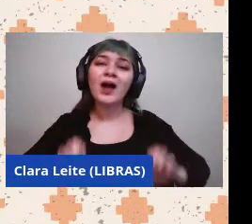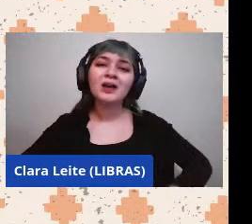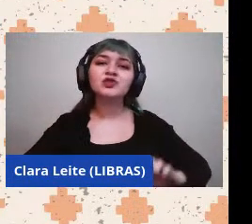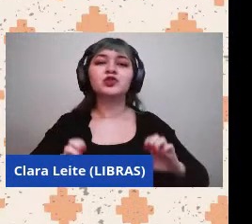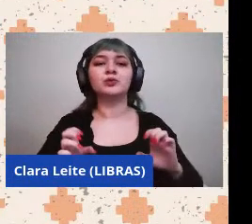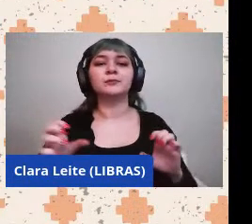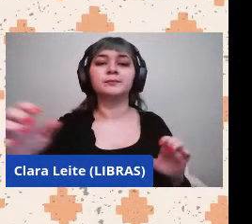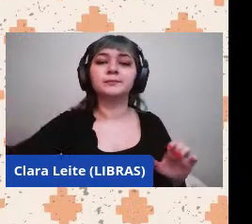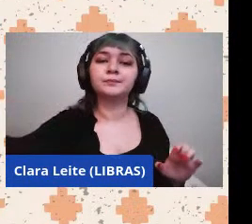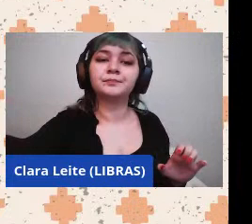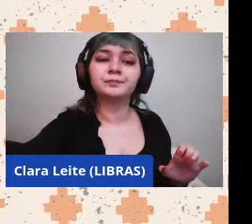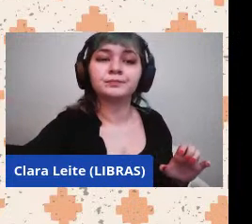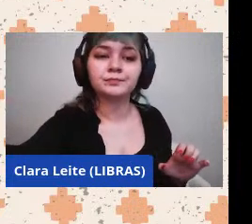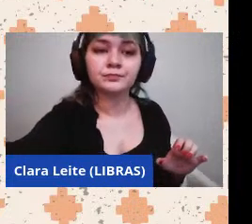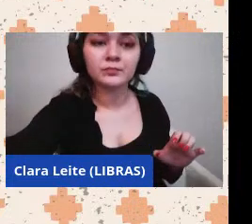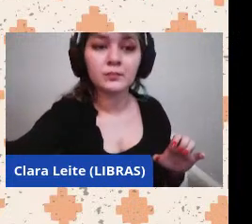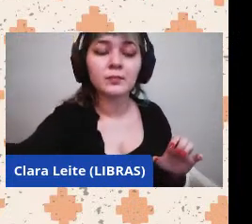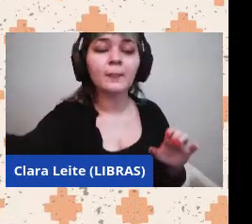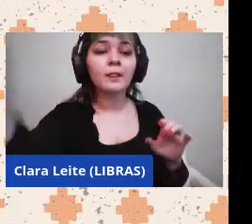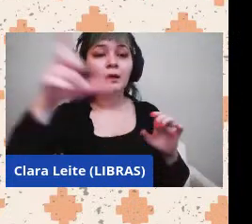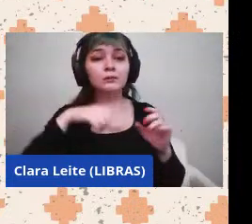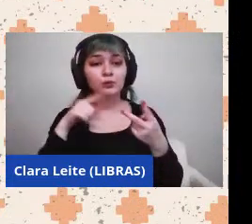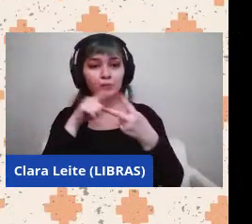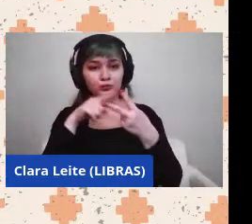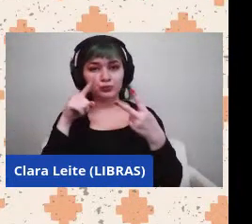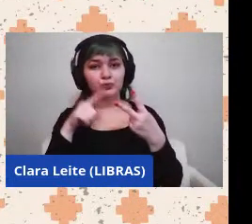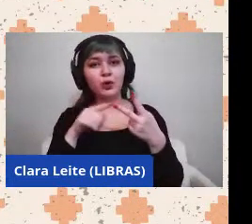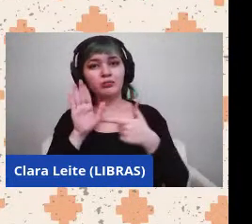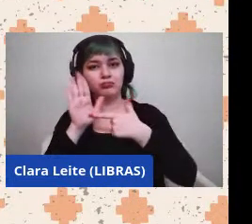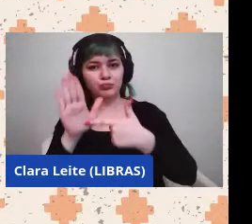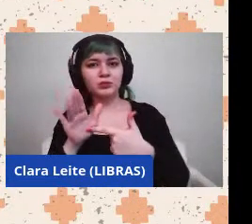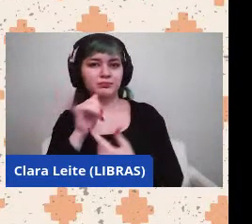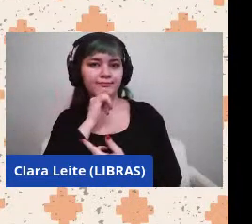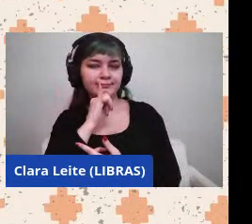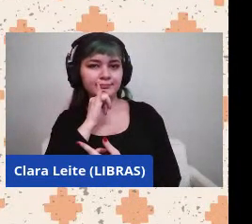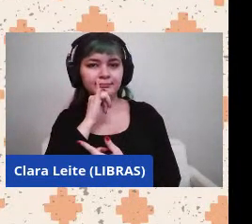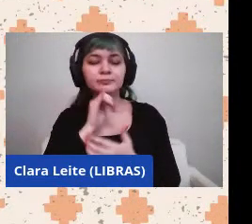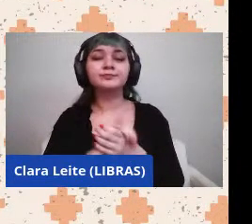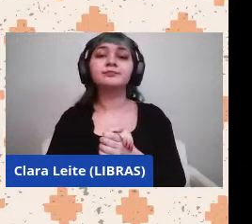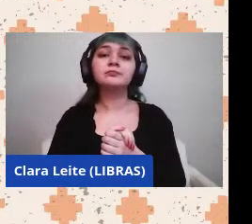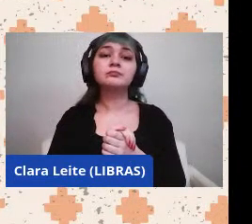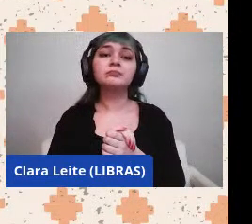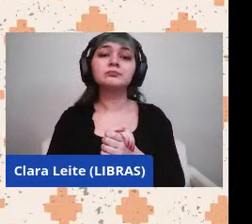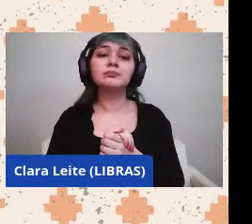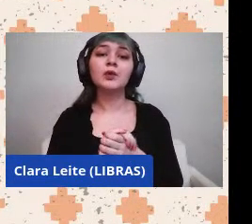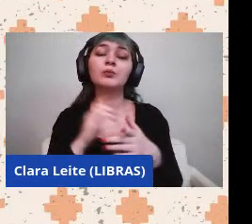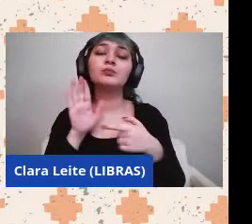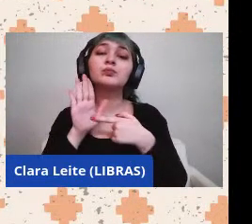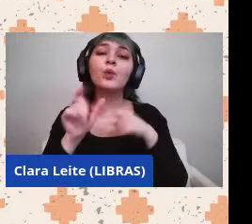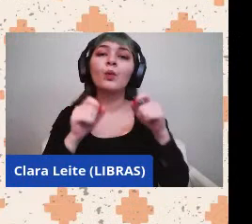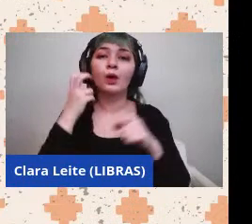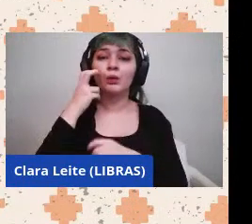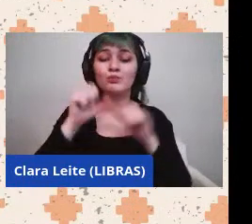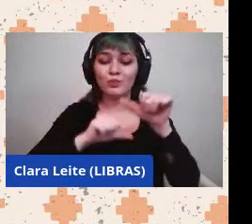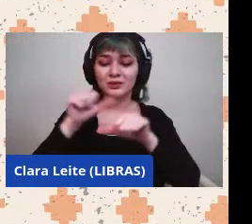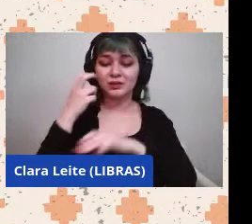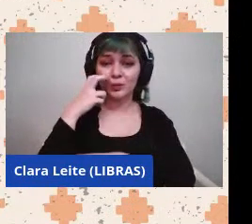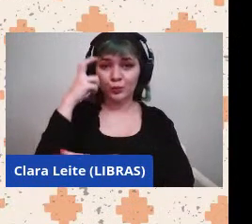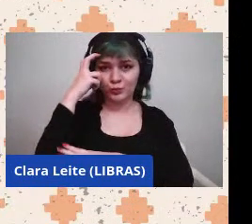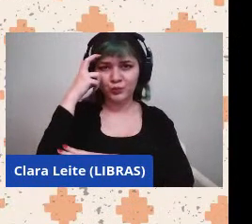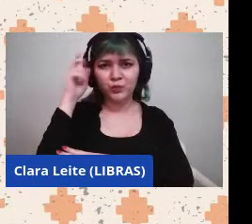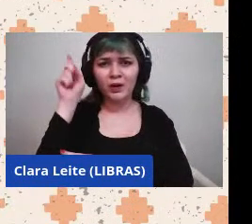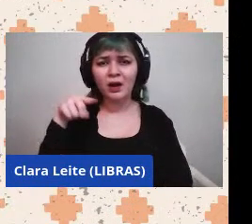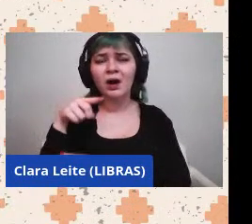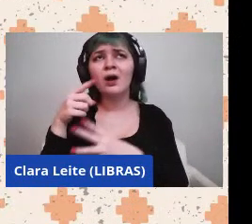practices. I'll do that through two brief illustrations, making the point that culture change is